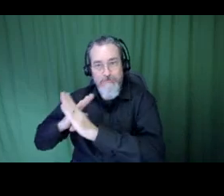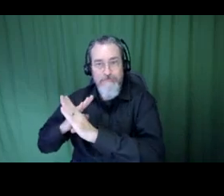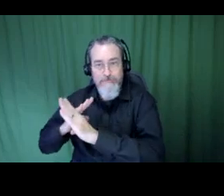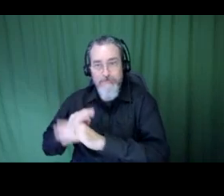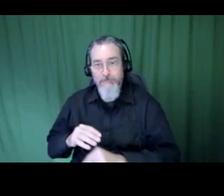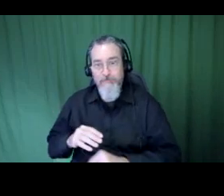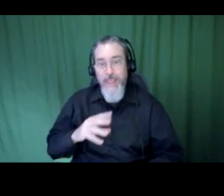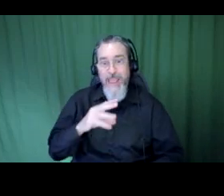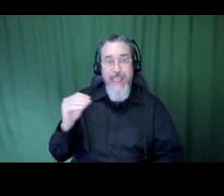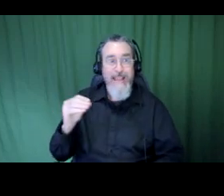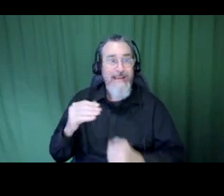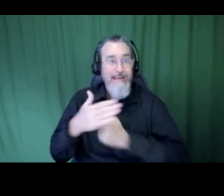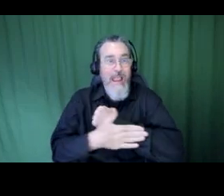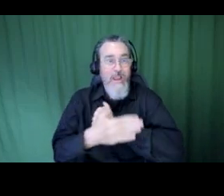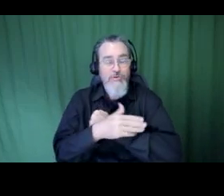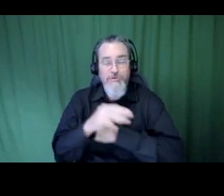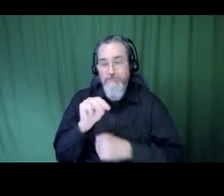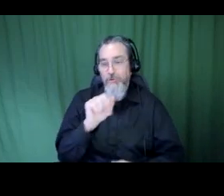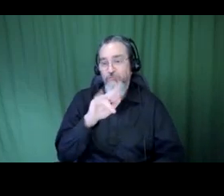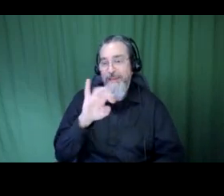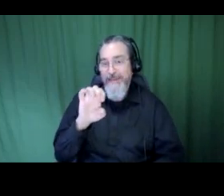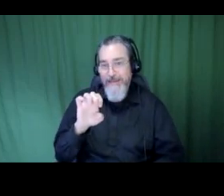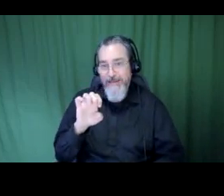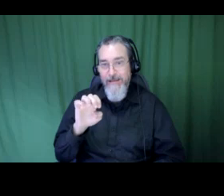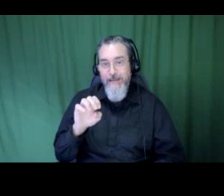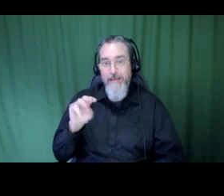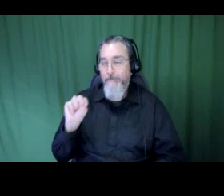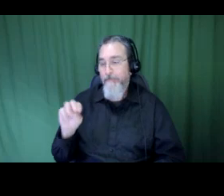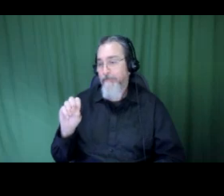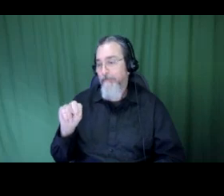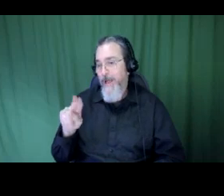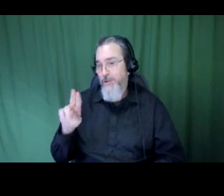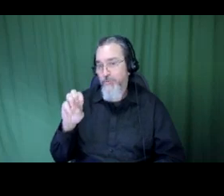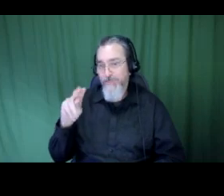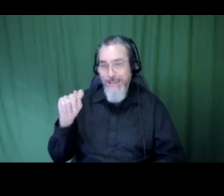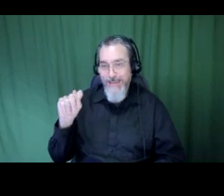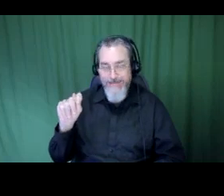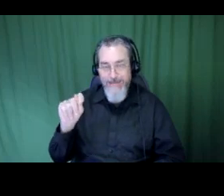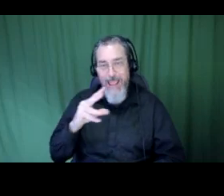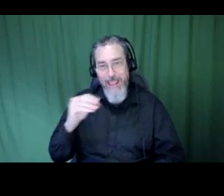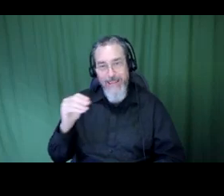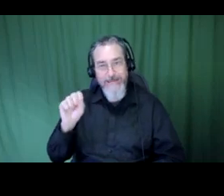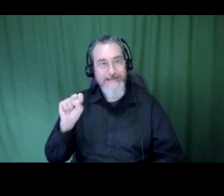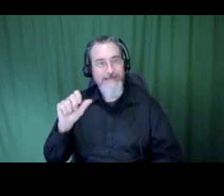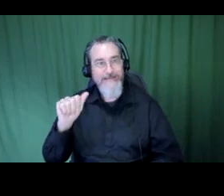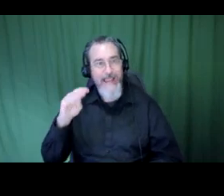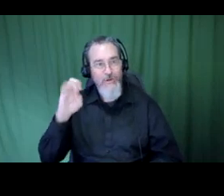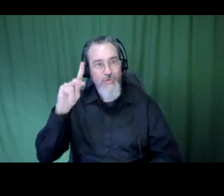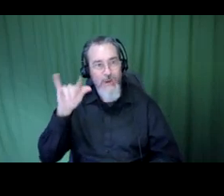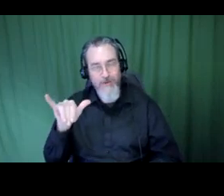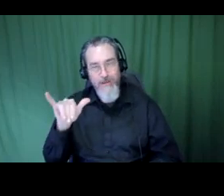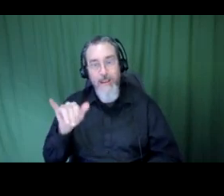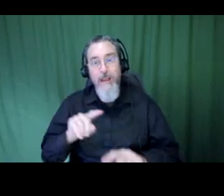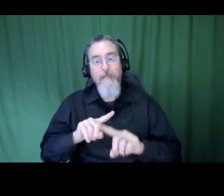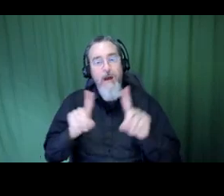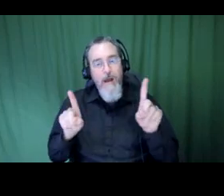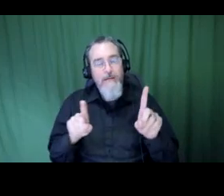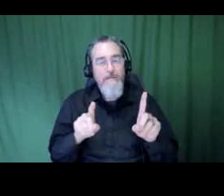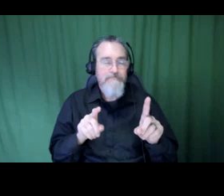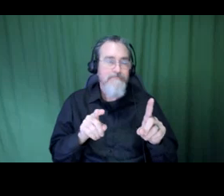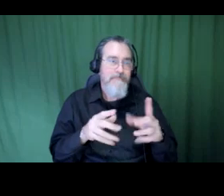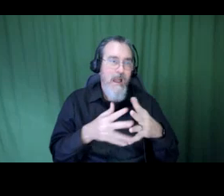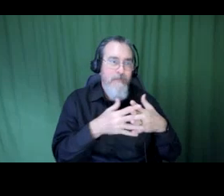marine sanctuary, but with provisions that American Samoans can still fish there in traditional manners. And